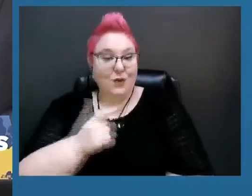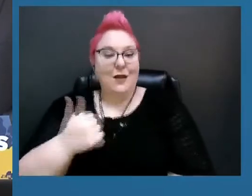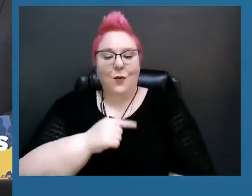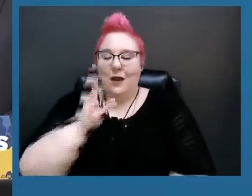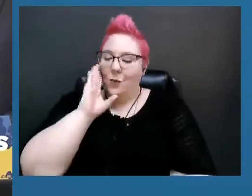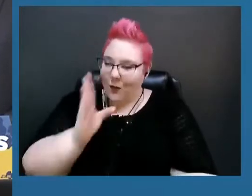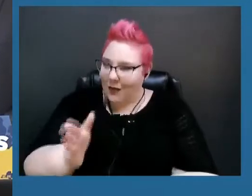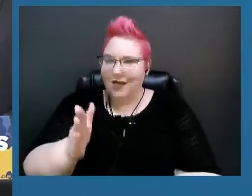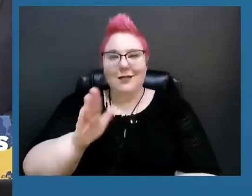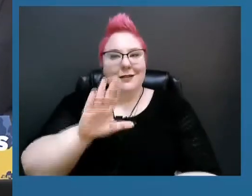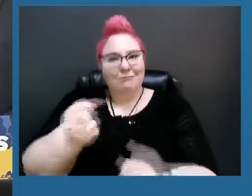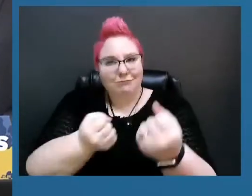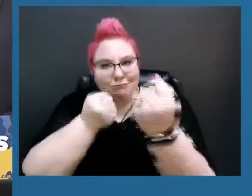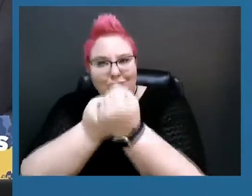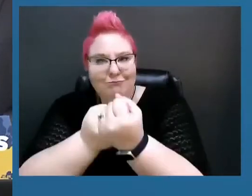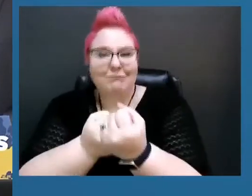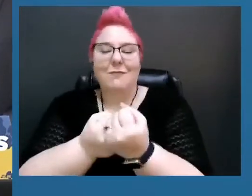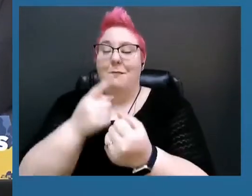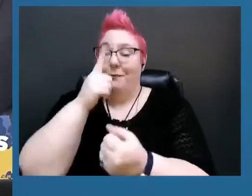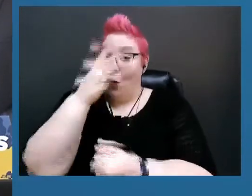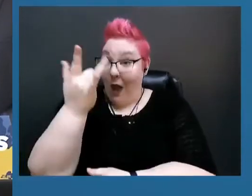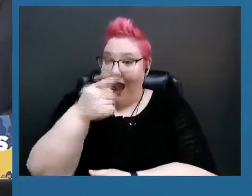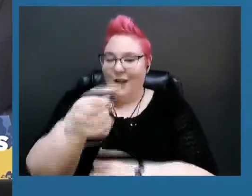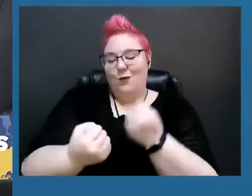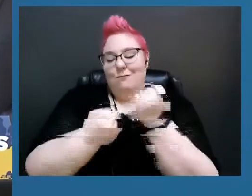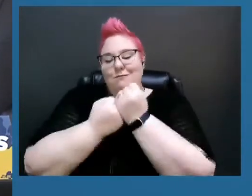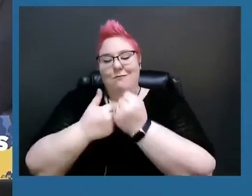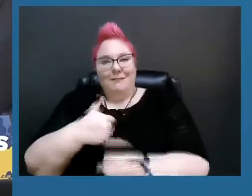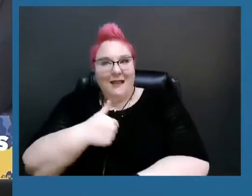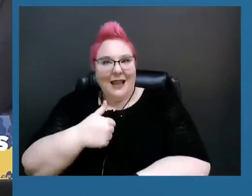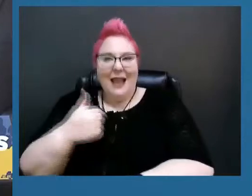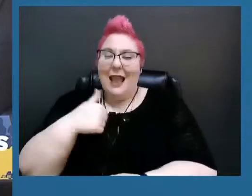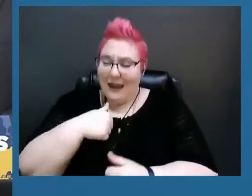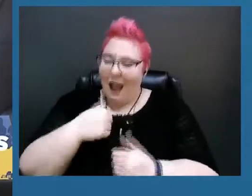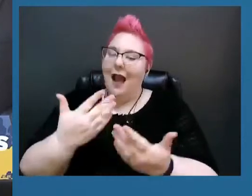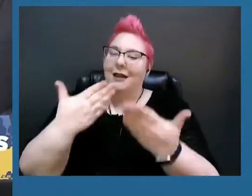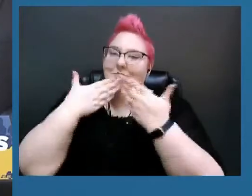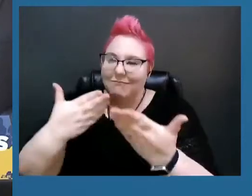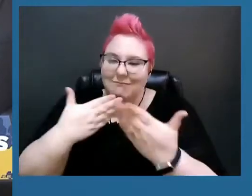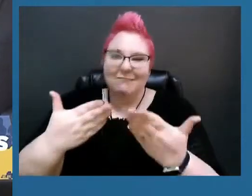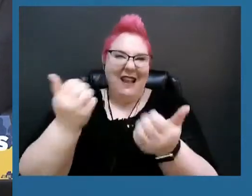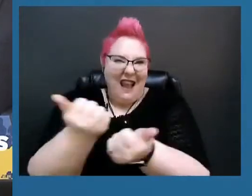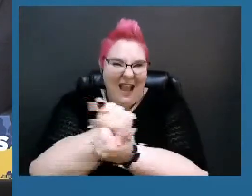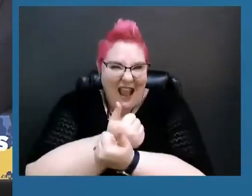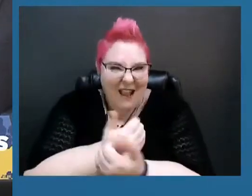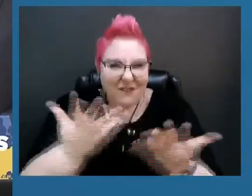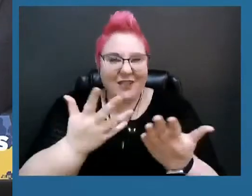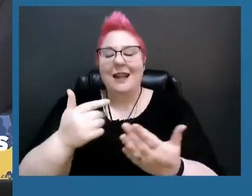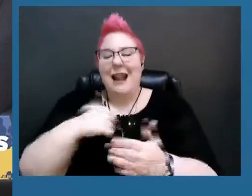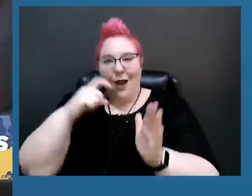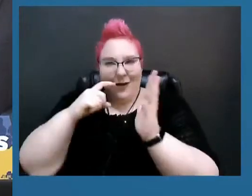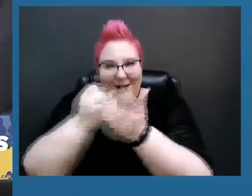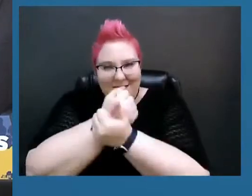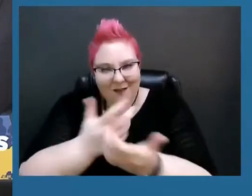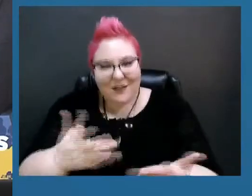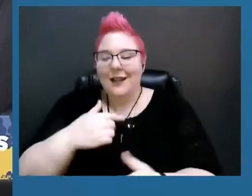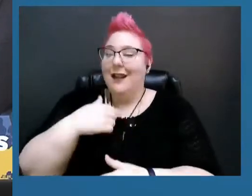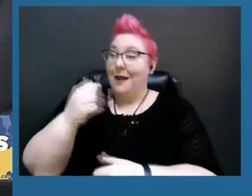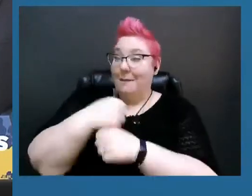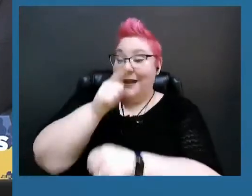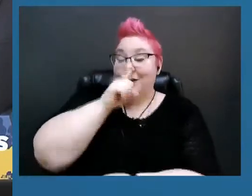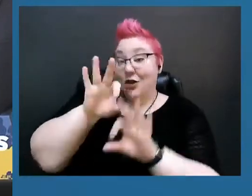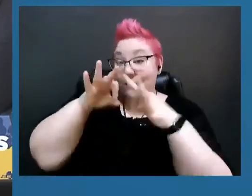have your back because you have had mine. And I take nothing for granted in life. And I'm going to make sure your family understands